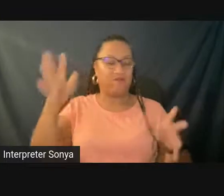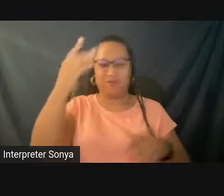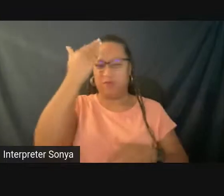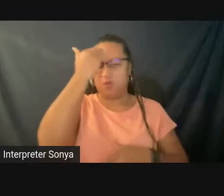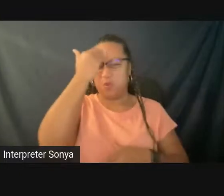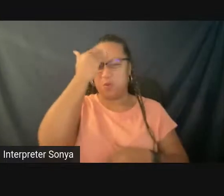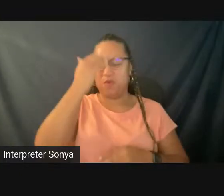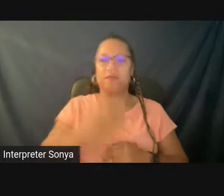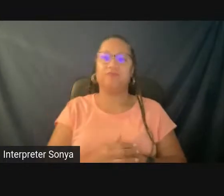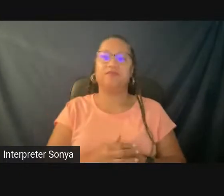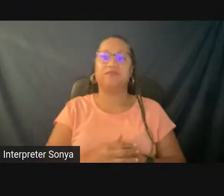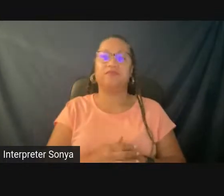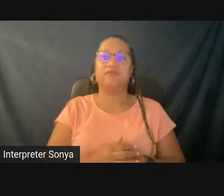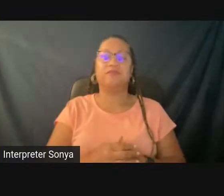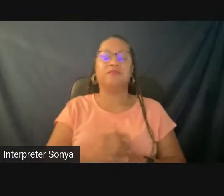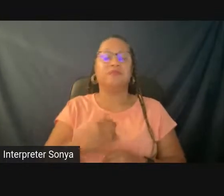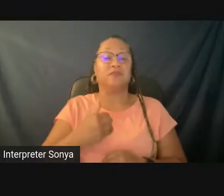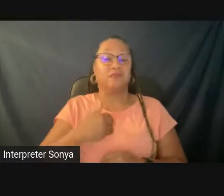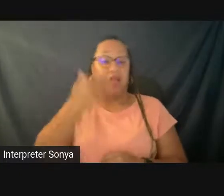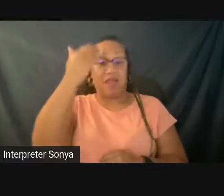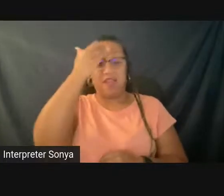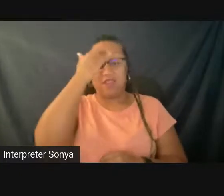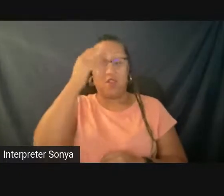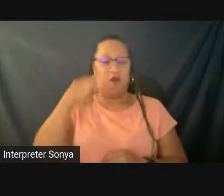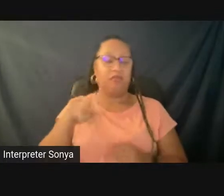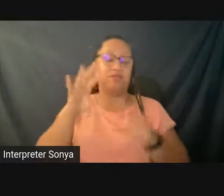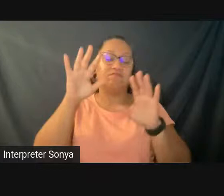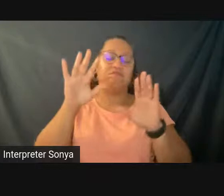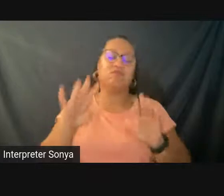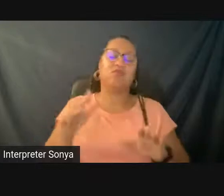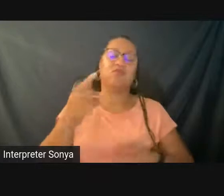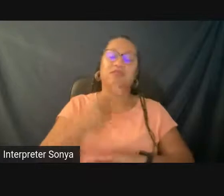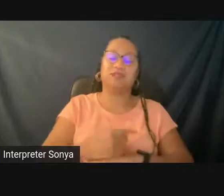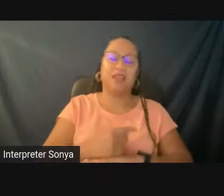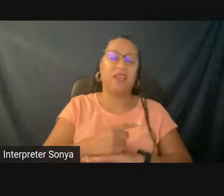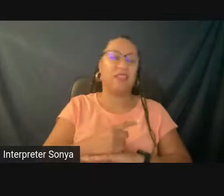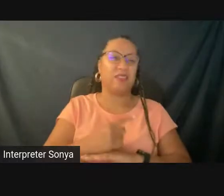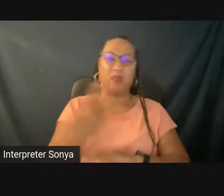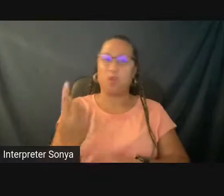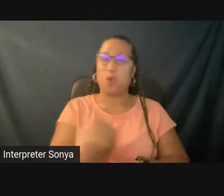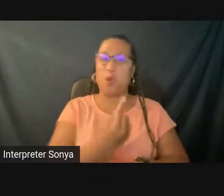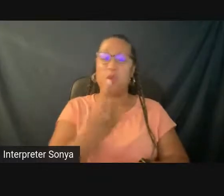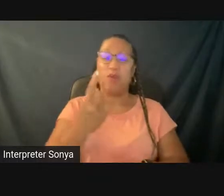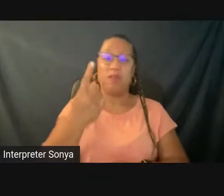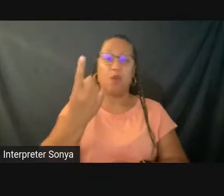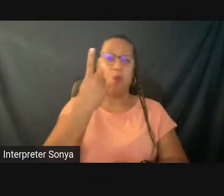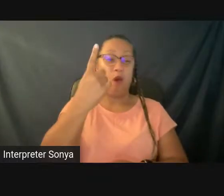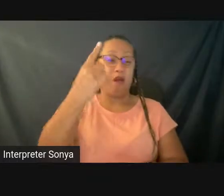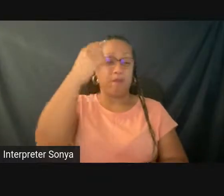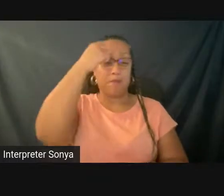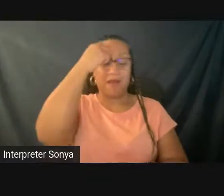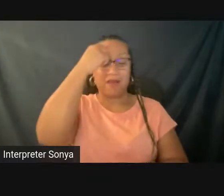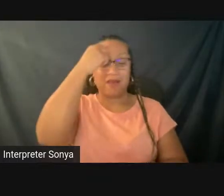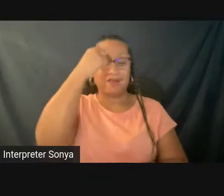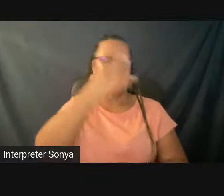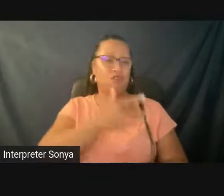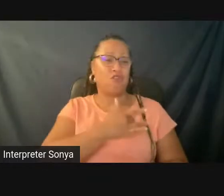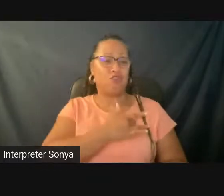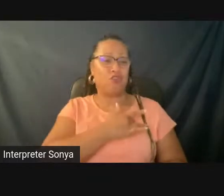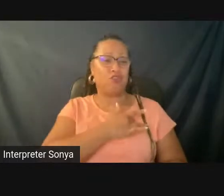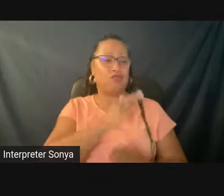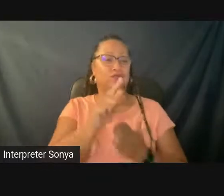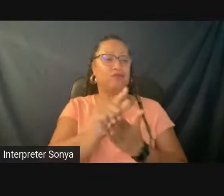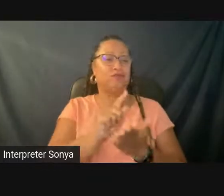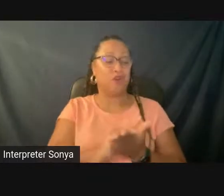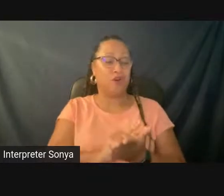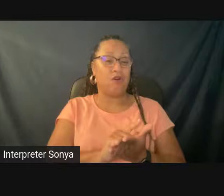I know that on this glorious day that there is only one mind, one heart, one law, and we are all